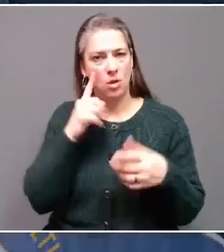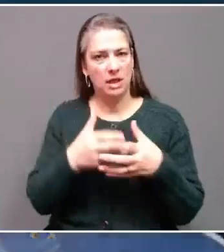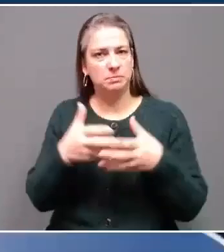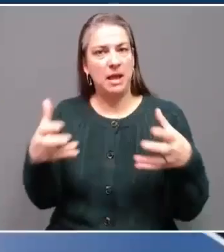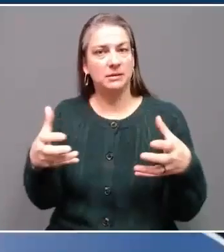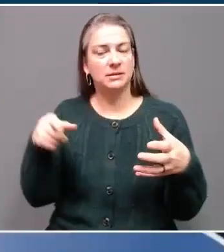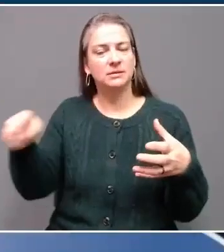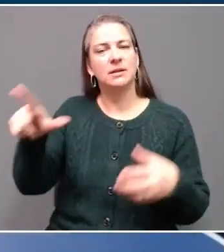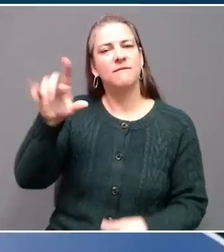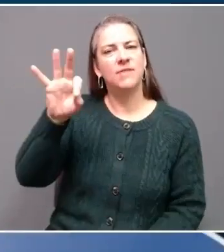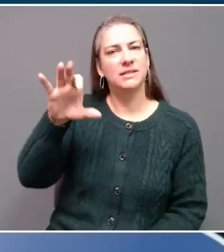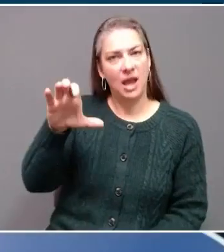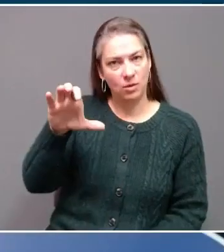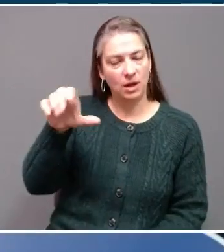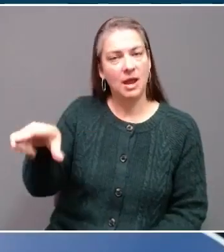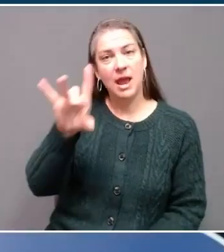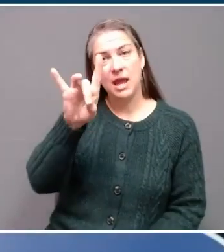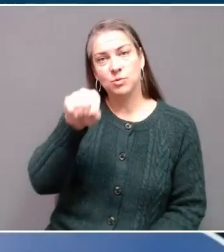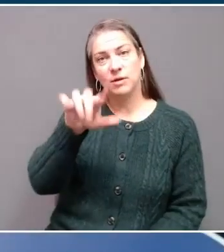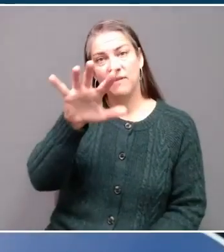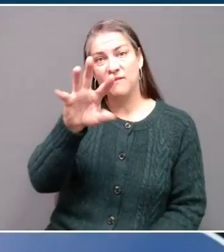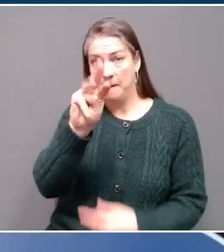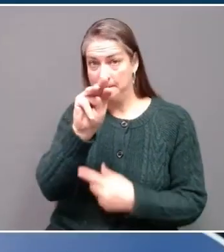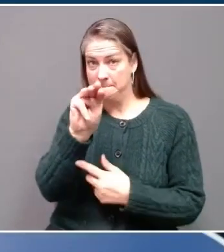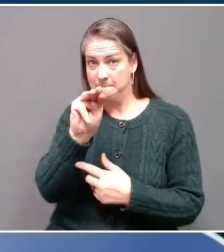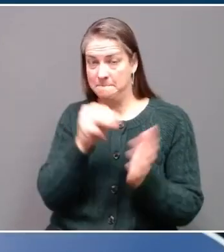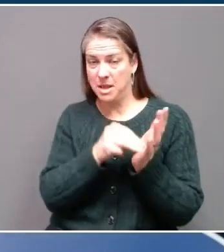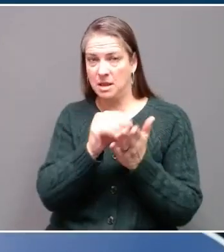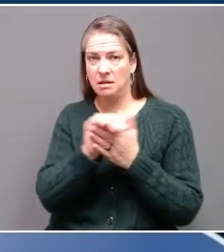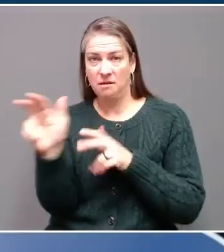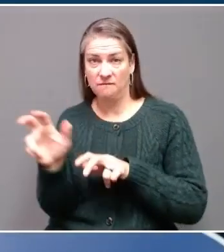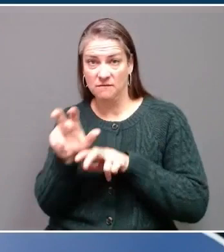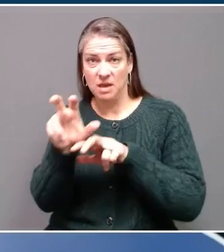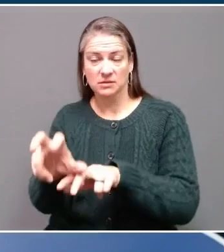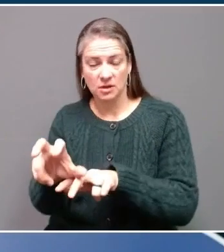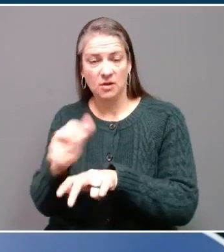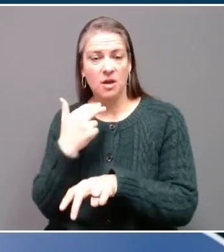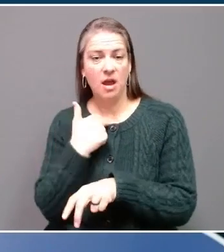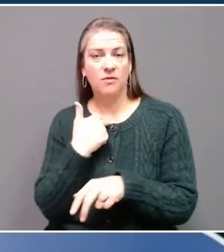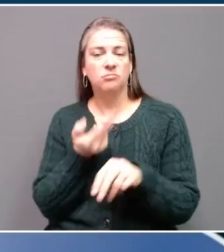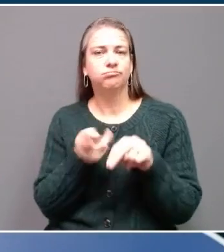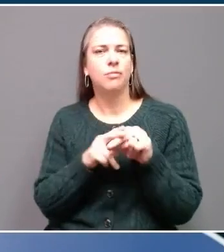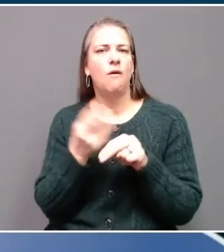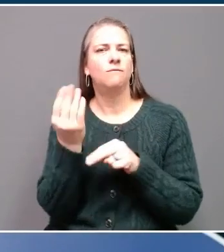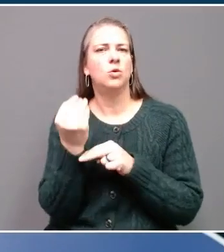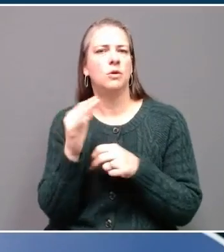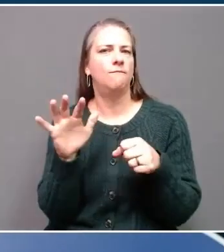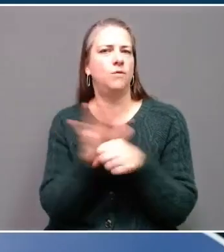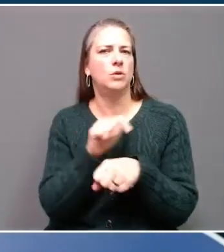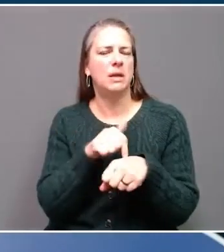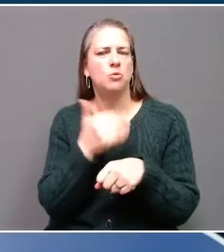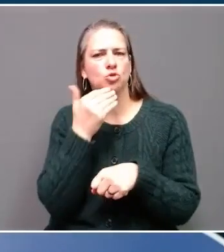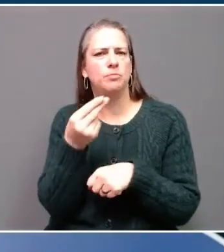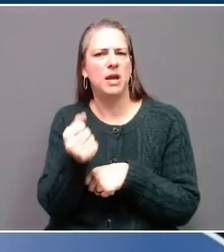an $8.5 million investment that will create 14 new full-time, well-paying jobs. The project will see the